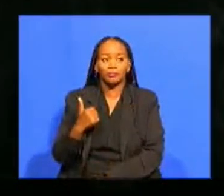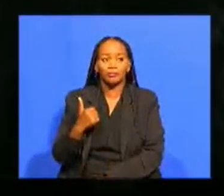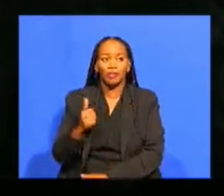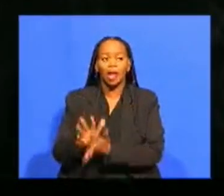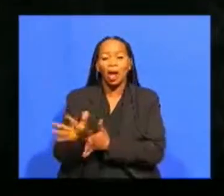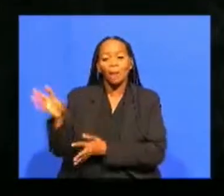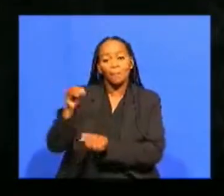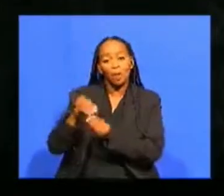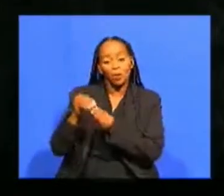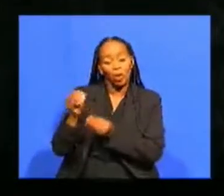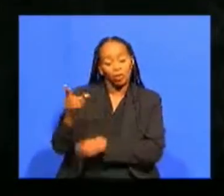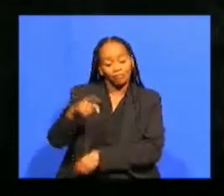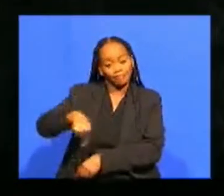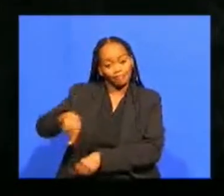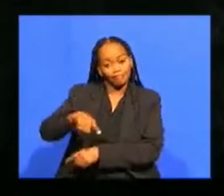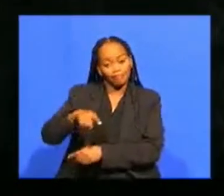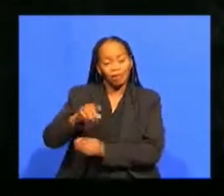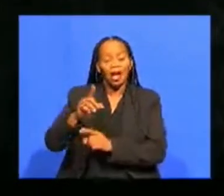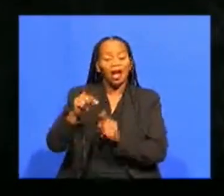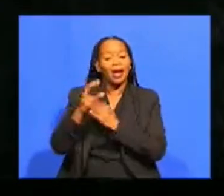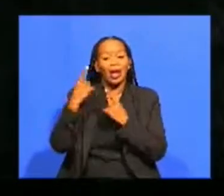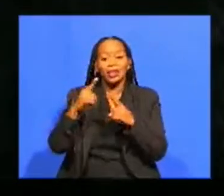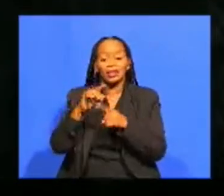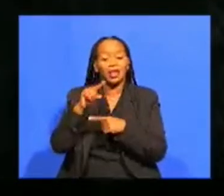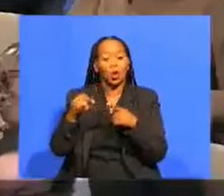more are coming. I don't want to say when, but